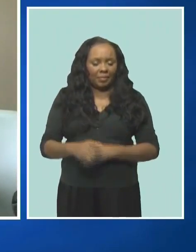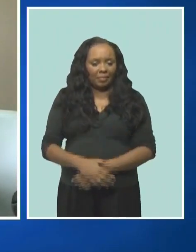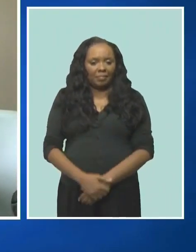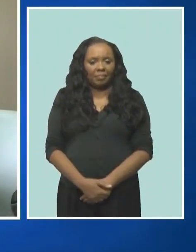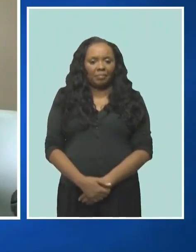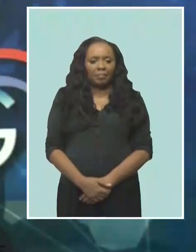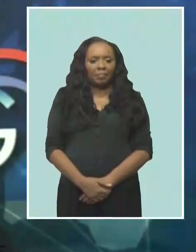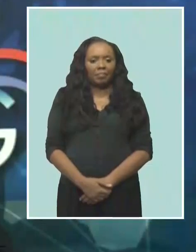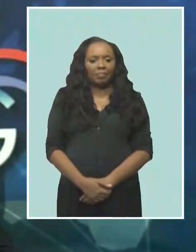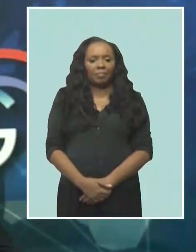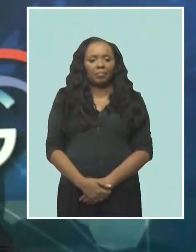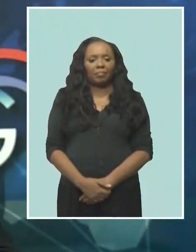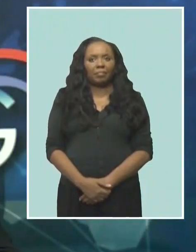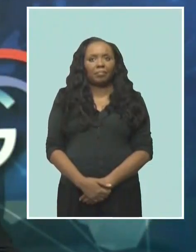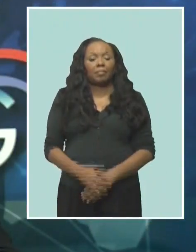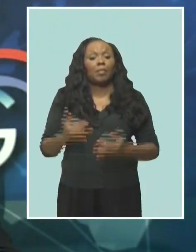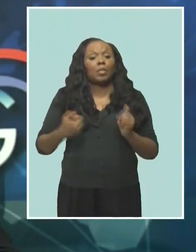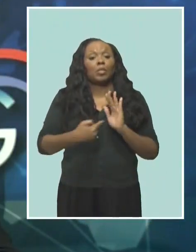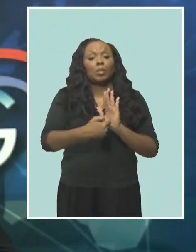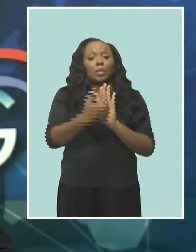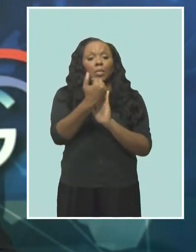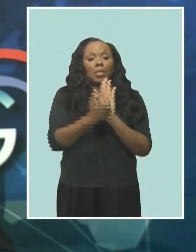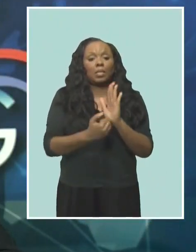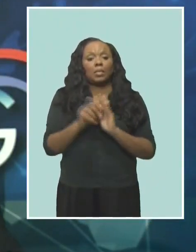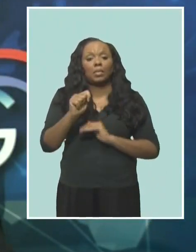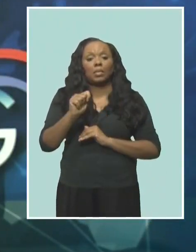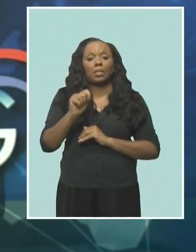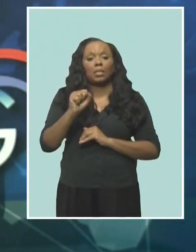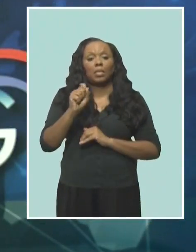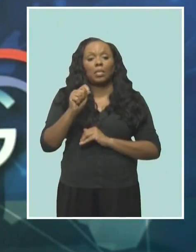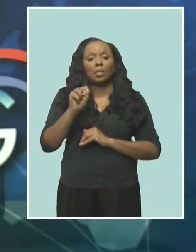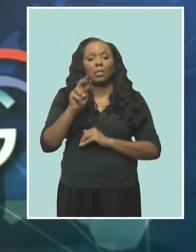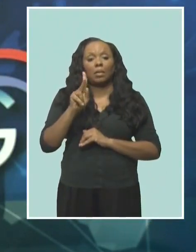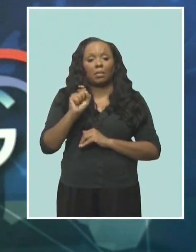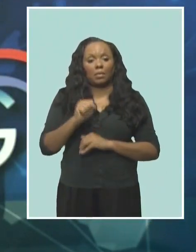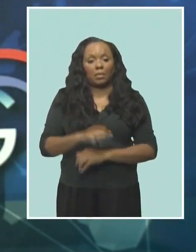Report. All right, time now for tonight's trading report.